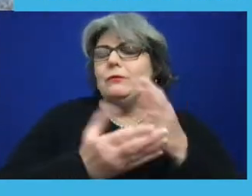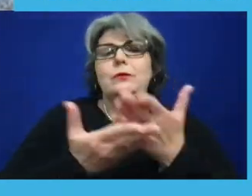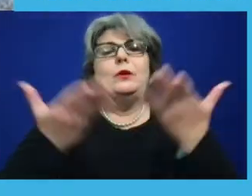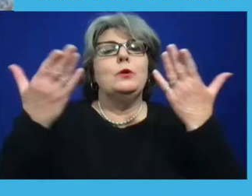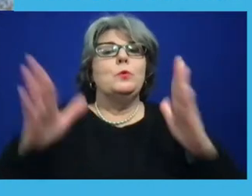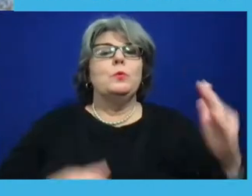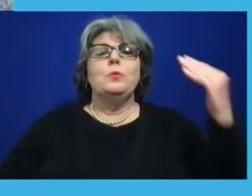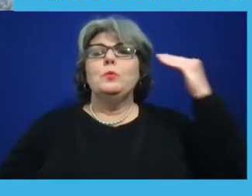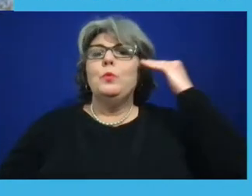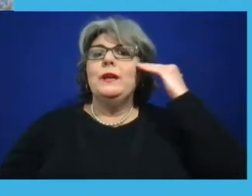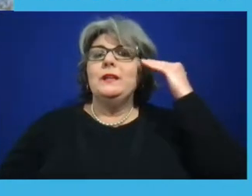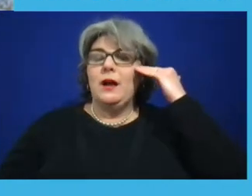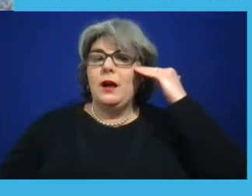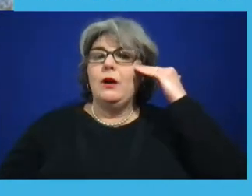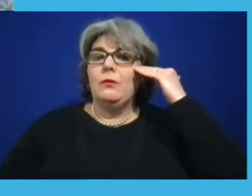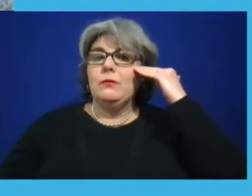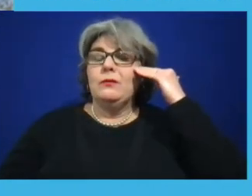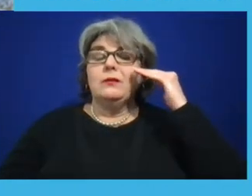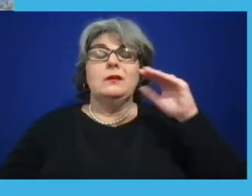Turning out